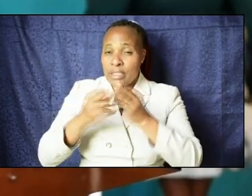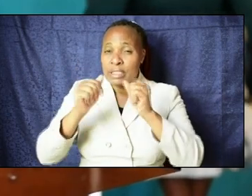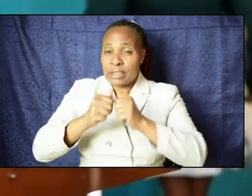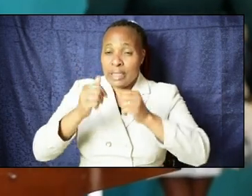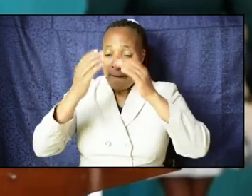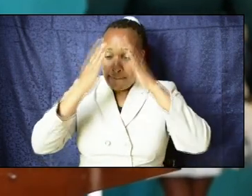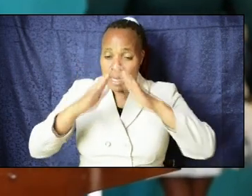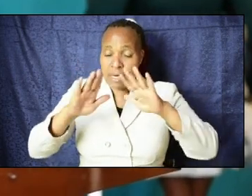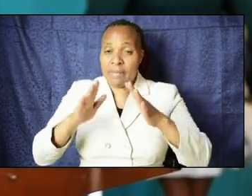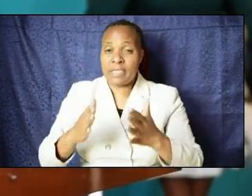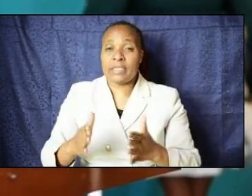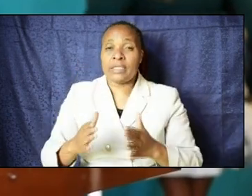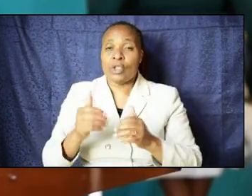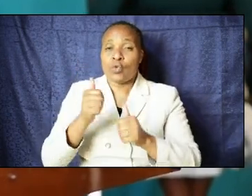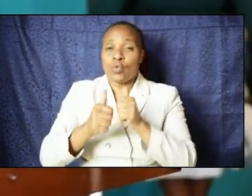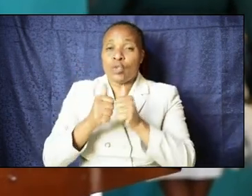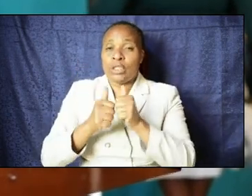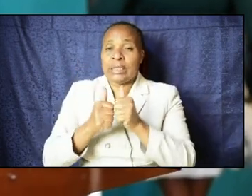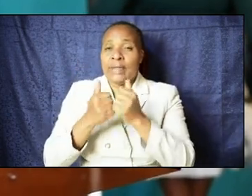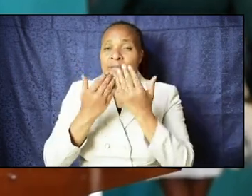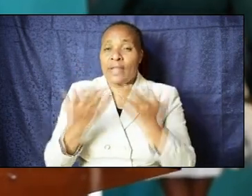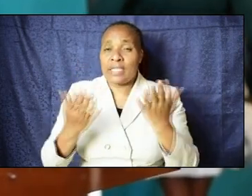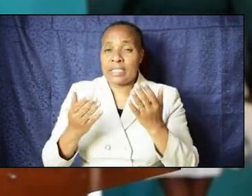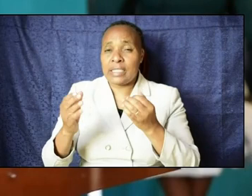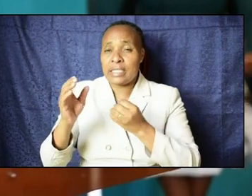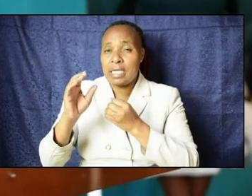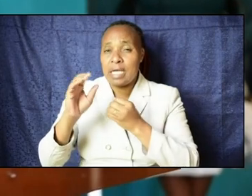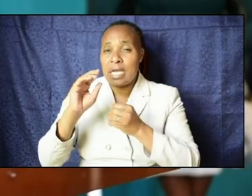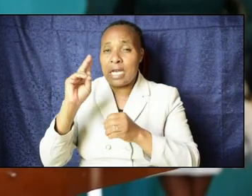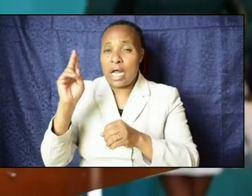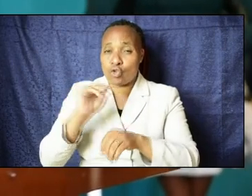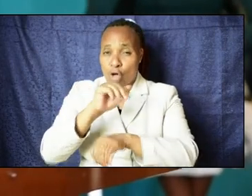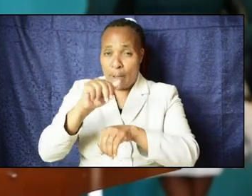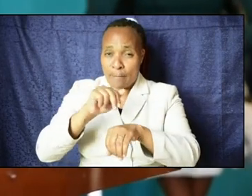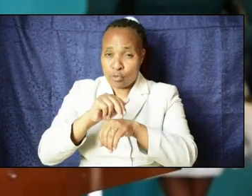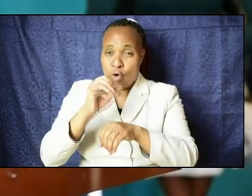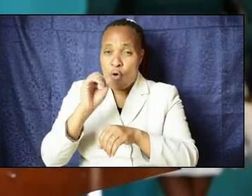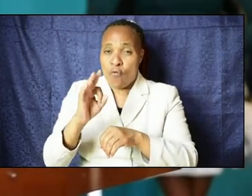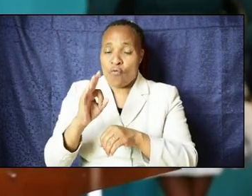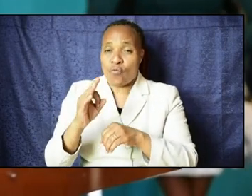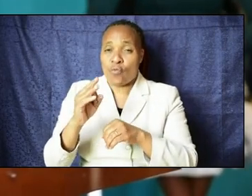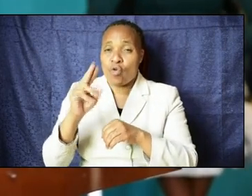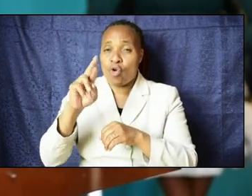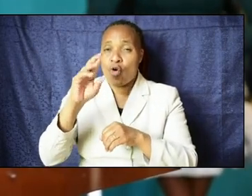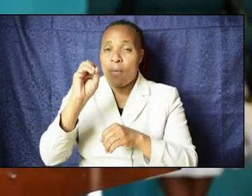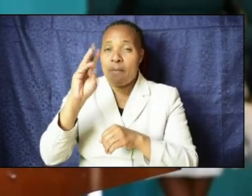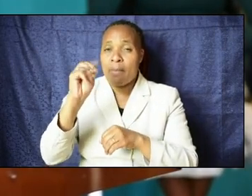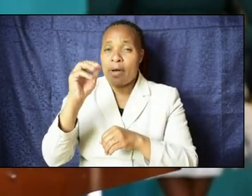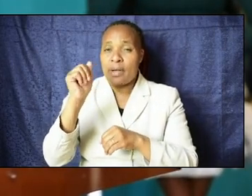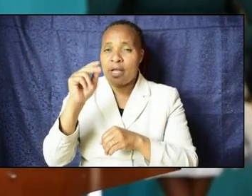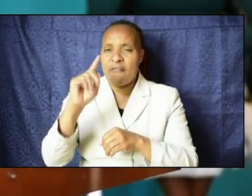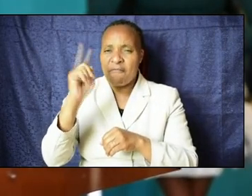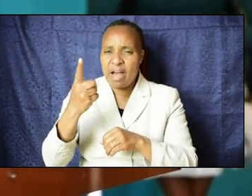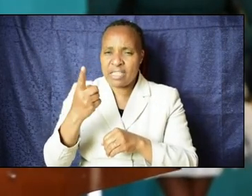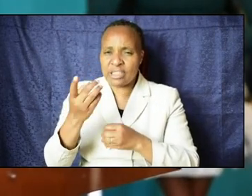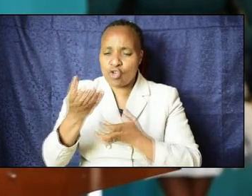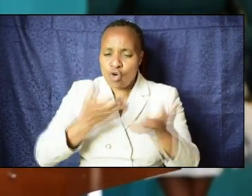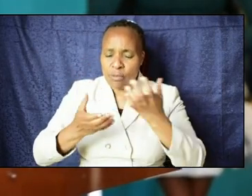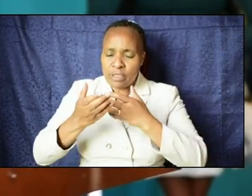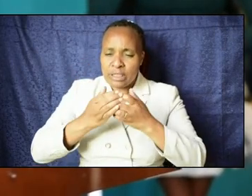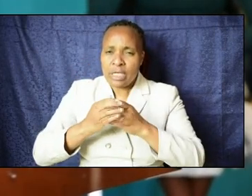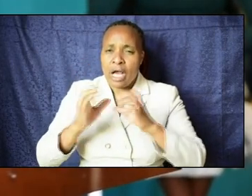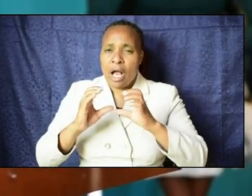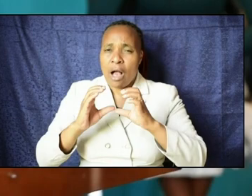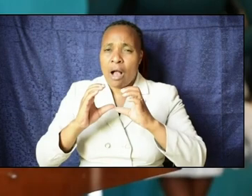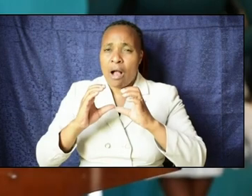Parliament in Budapest, which is the capital of Romania. Romania was the first communist country to ever win the